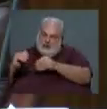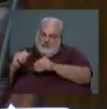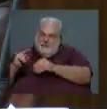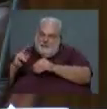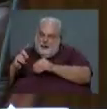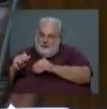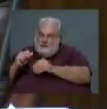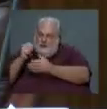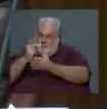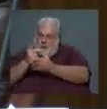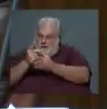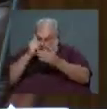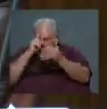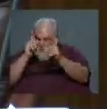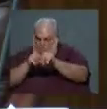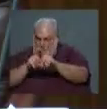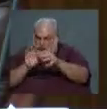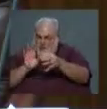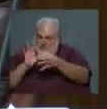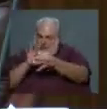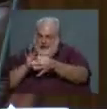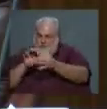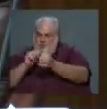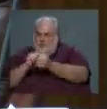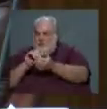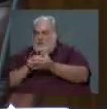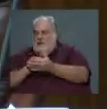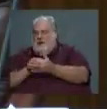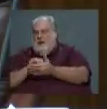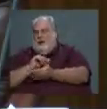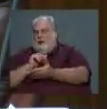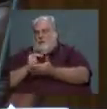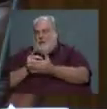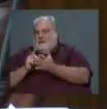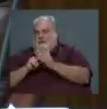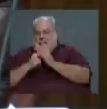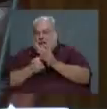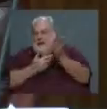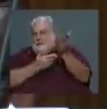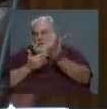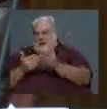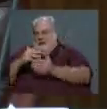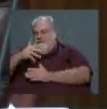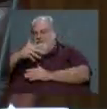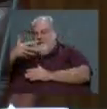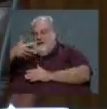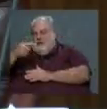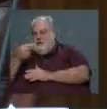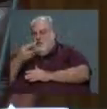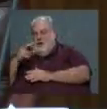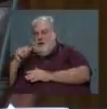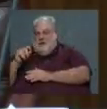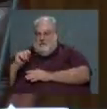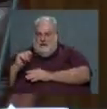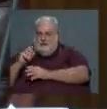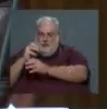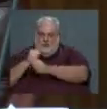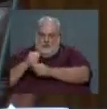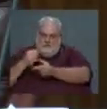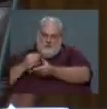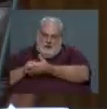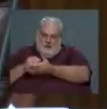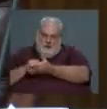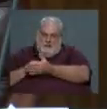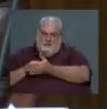and the approval of the bond purchase agreement in connection therewith, to authorize the execution and delivery of a fifth supplemental trust indenture securing the bonds, to